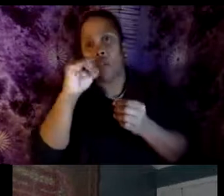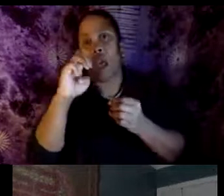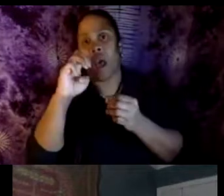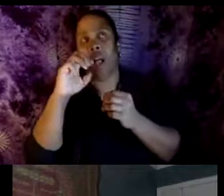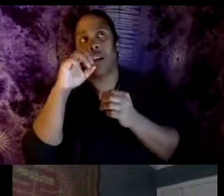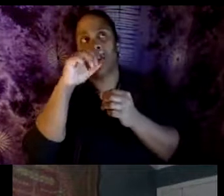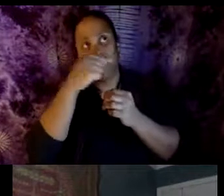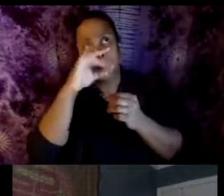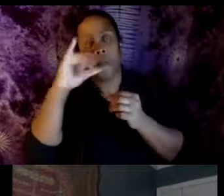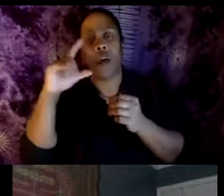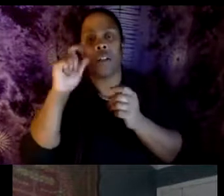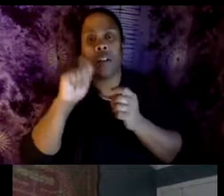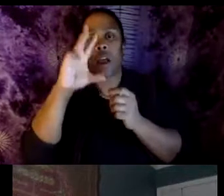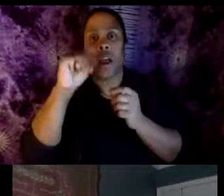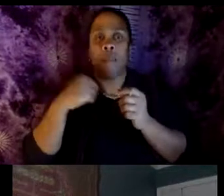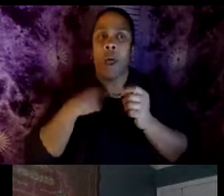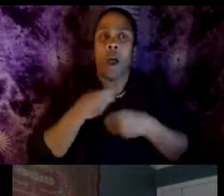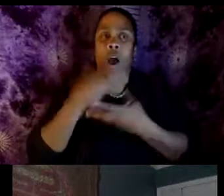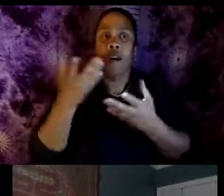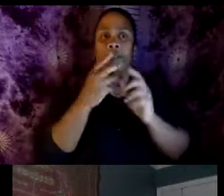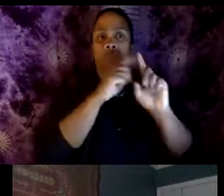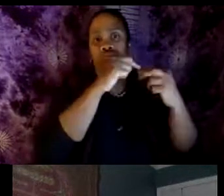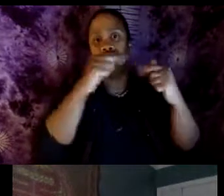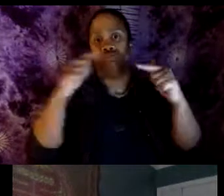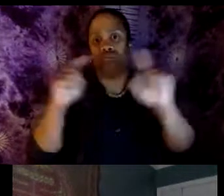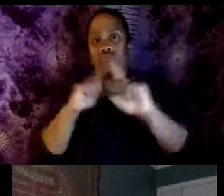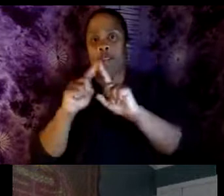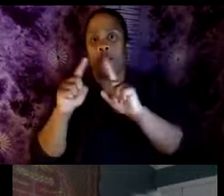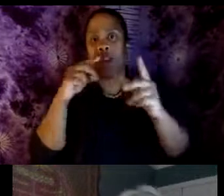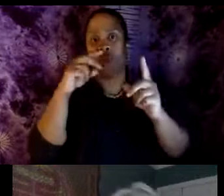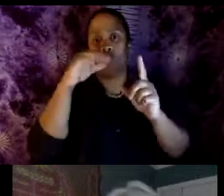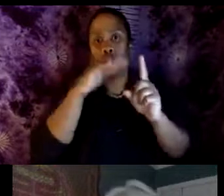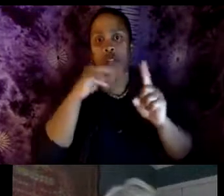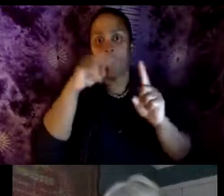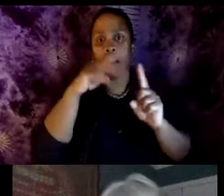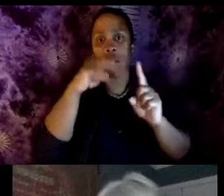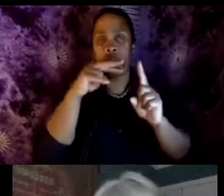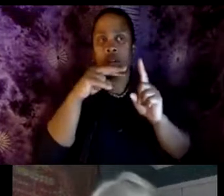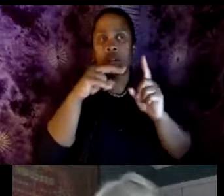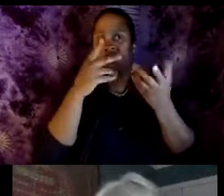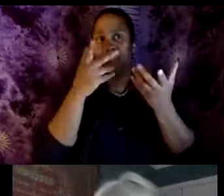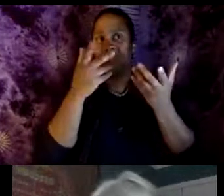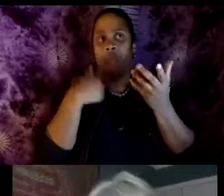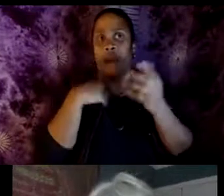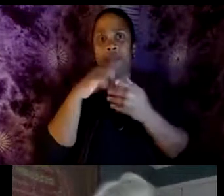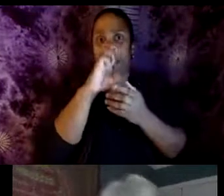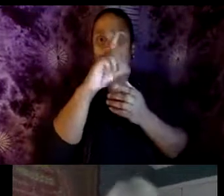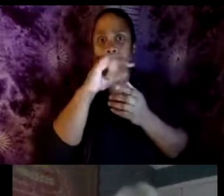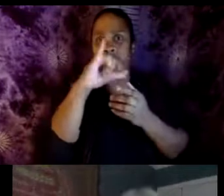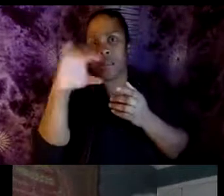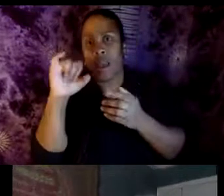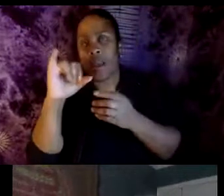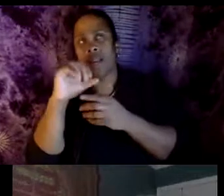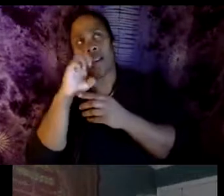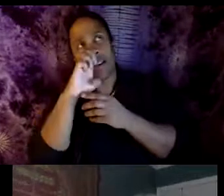I offer a variety of different readings on my Etsy shop, which you can purchase outside of Etsy. I have an Etsy shop because